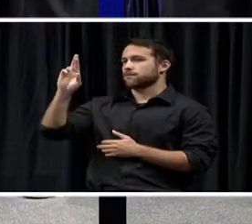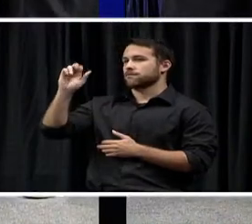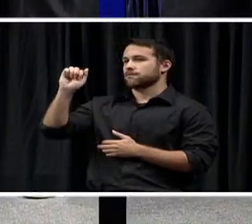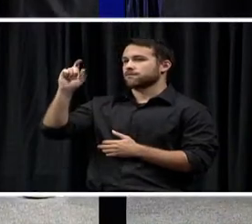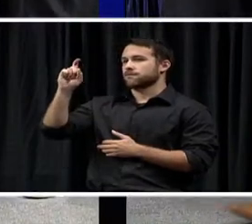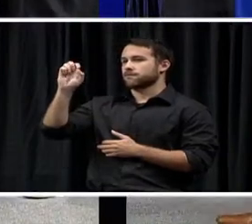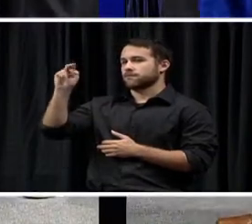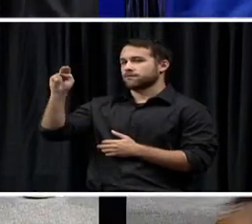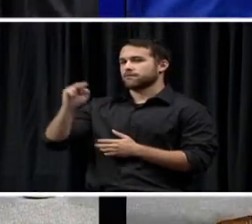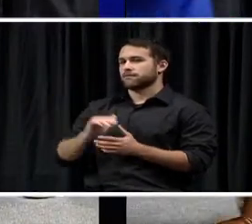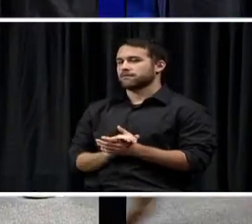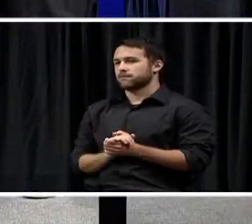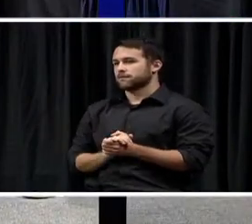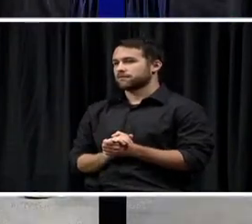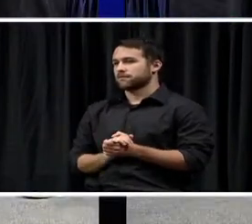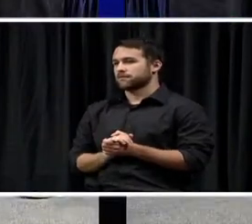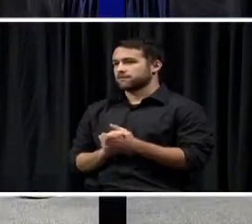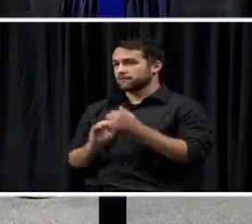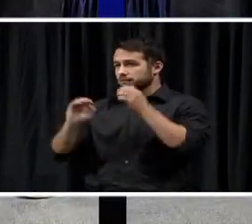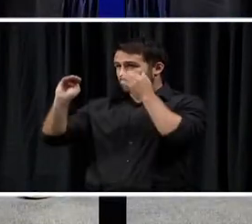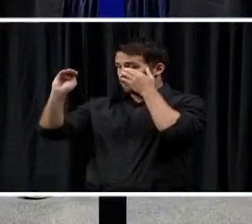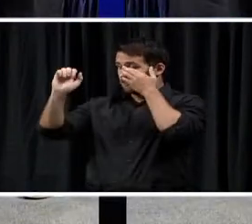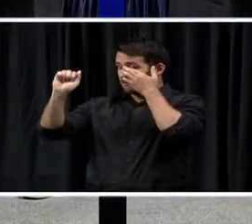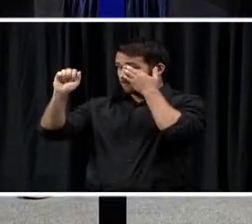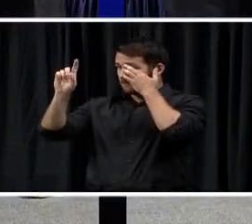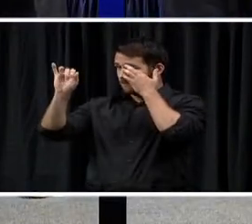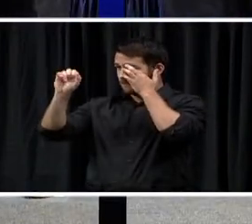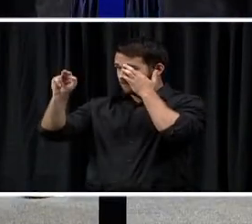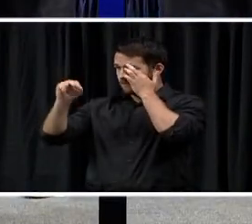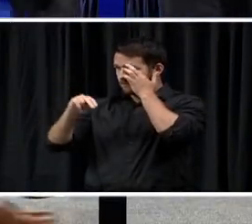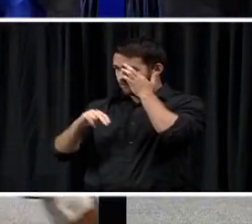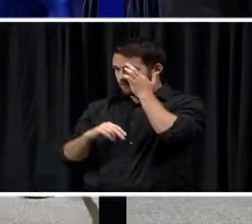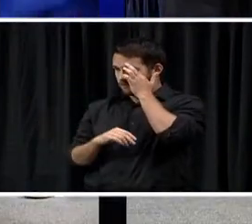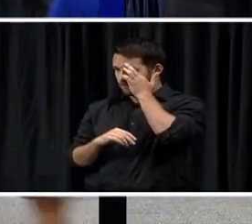Jersey Goldthorpe. Madison Lee Green.